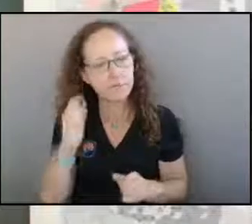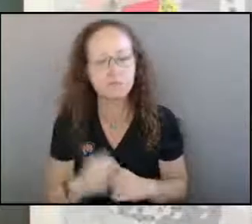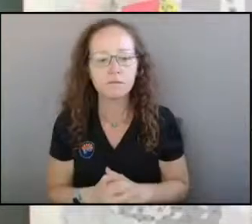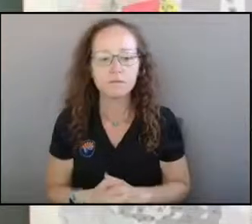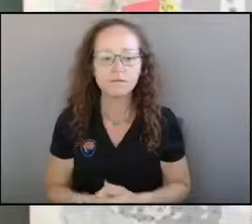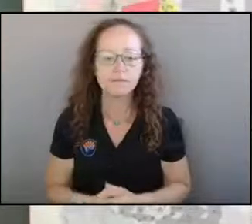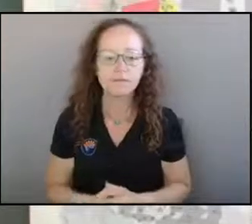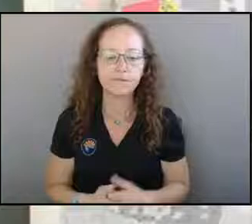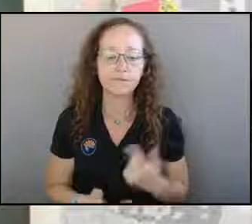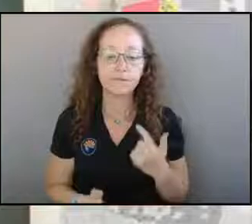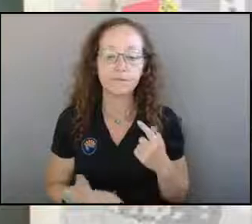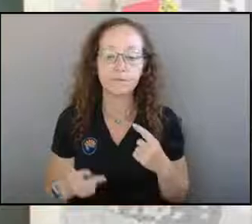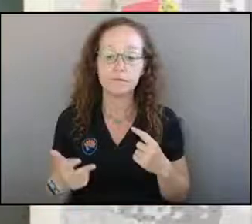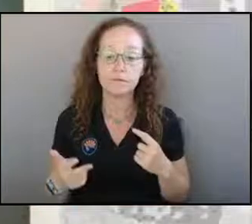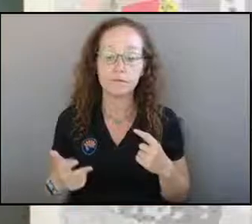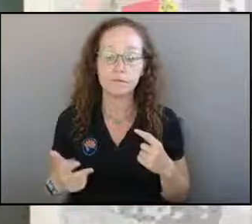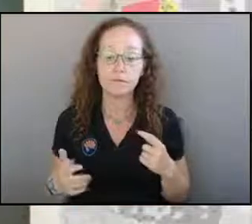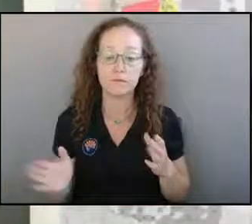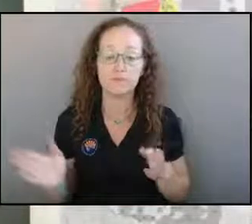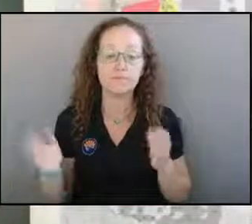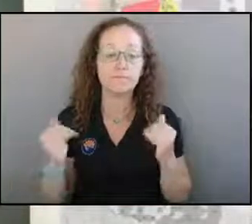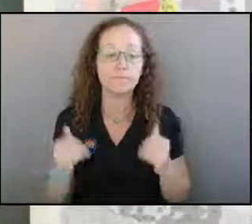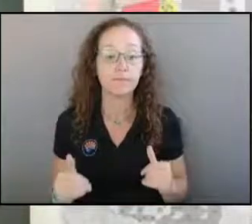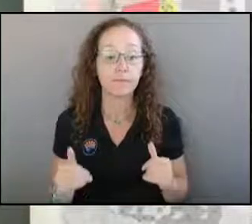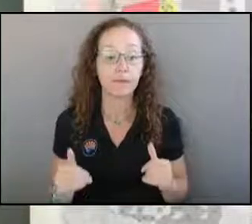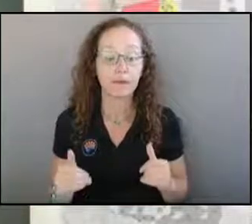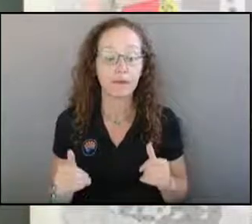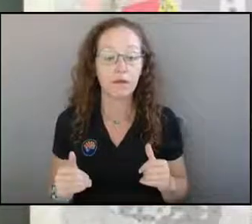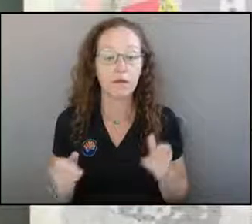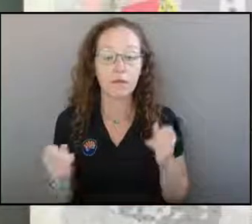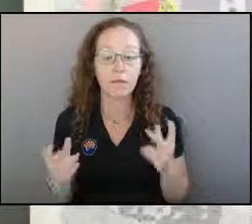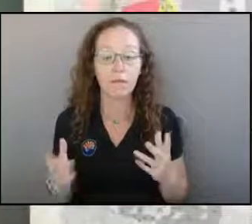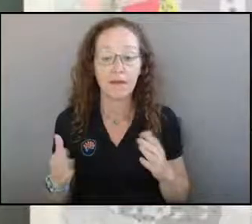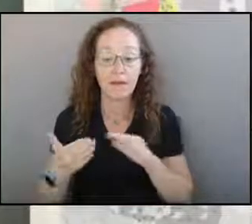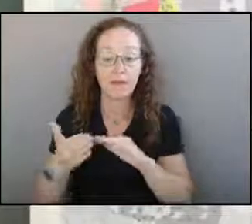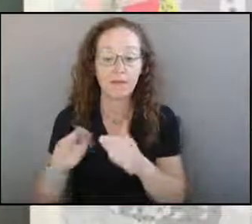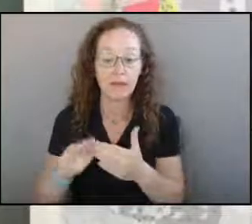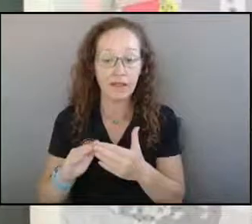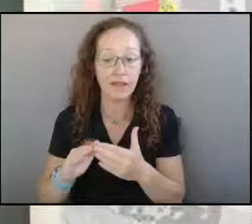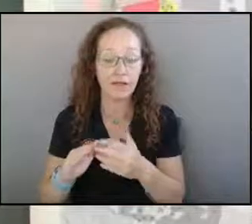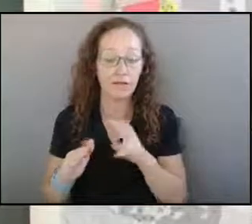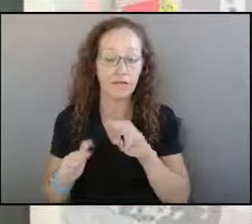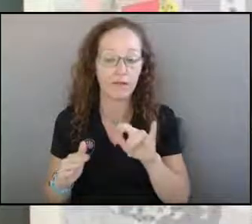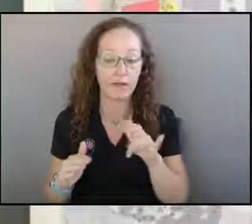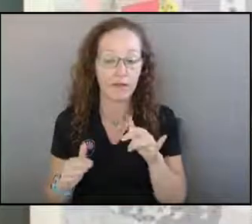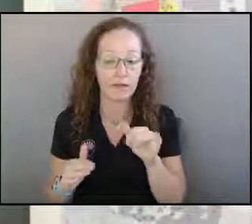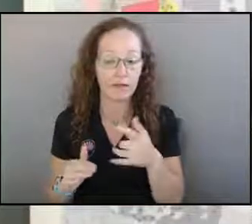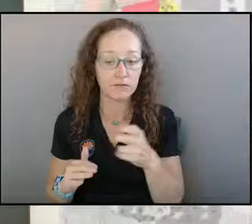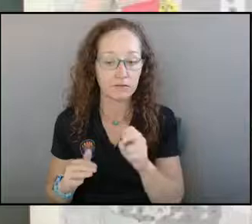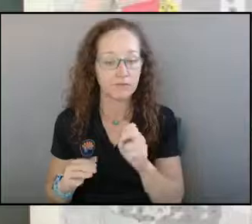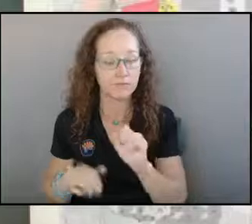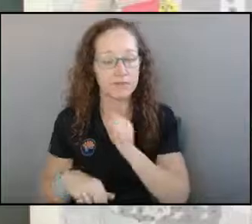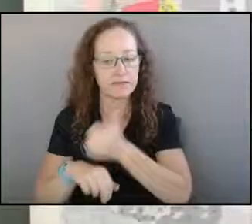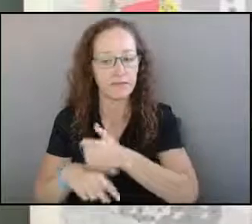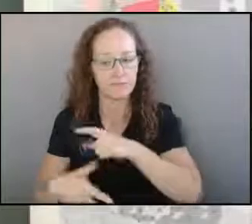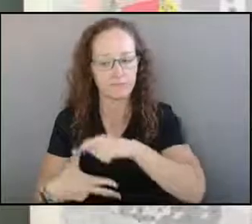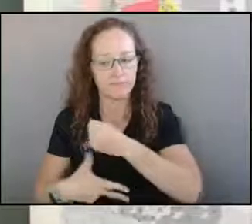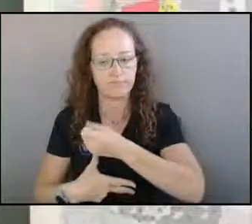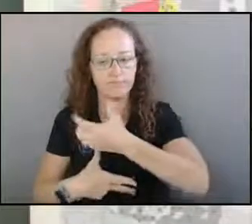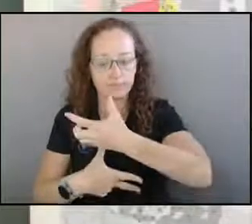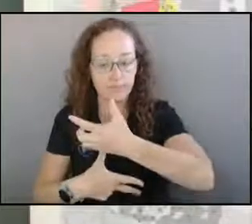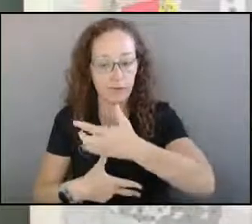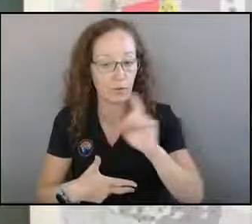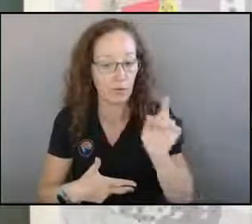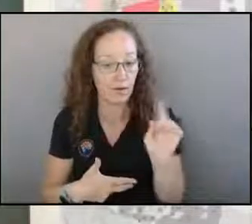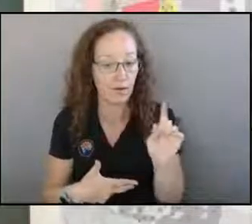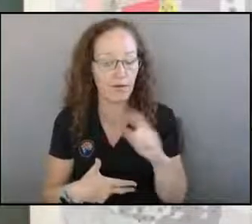We also moved the village, a lot of the village, into a ready status, and that includes Camino Rincon,